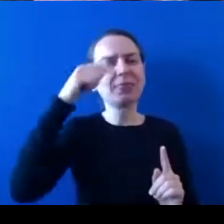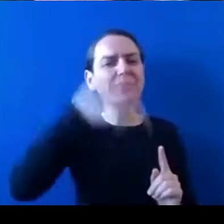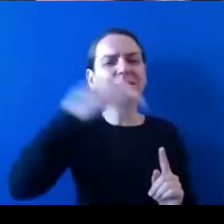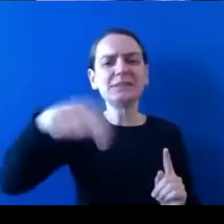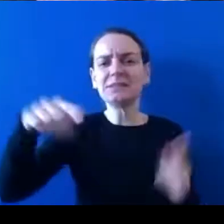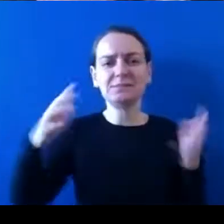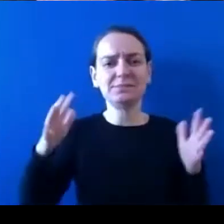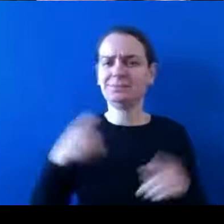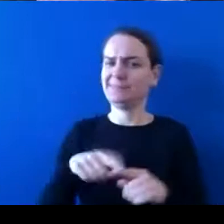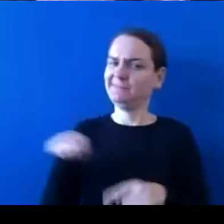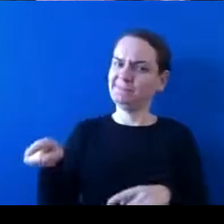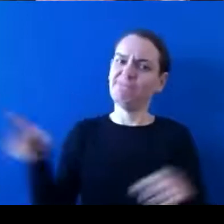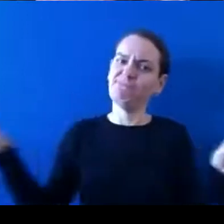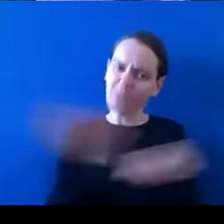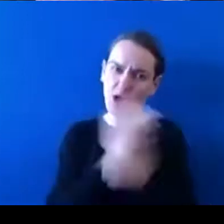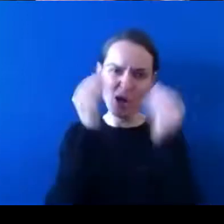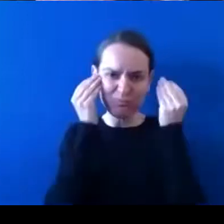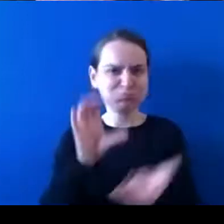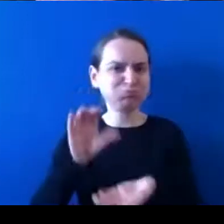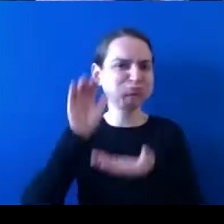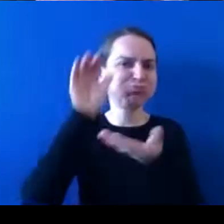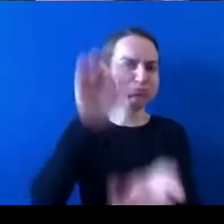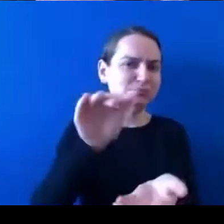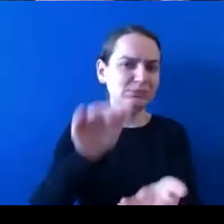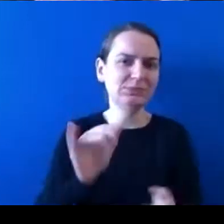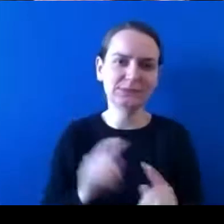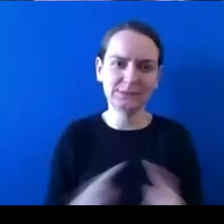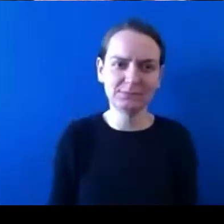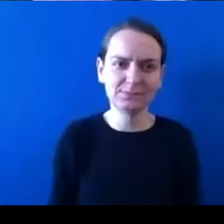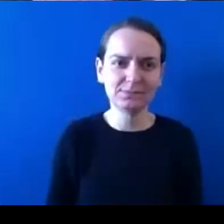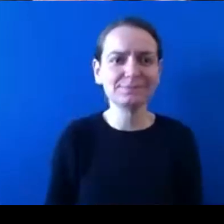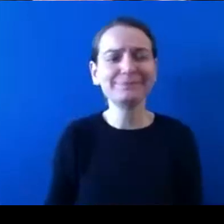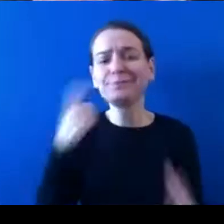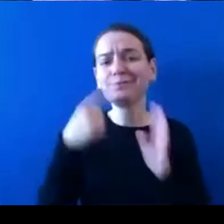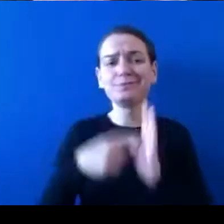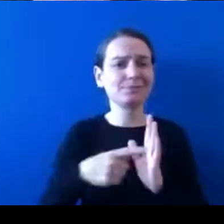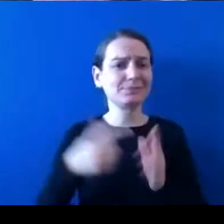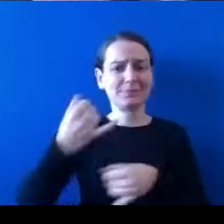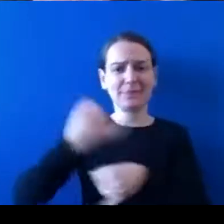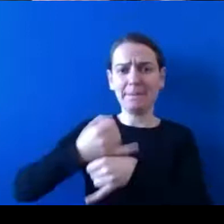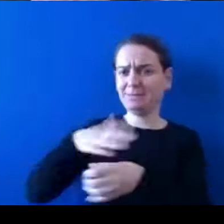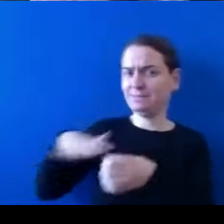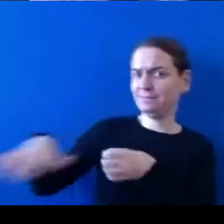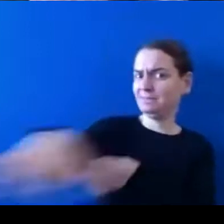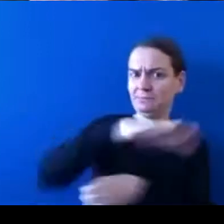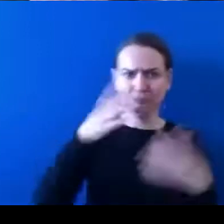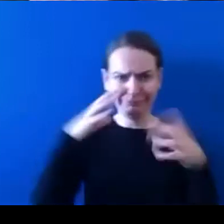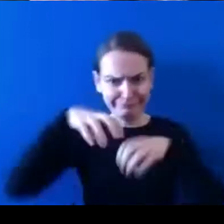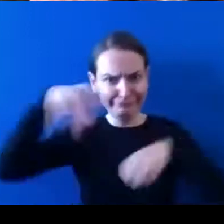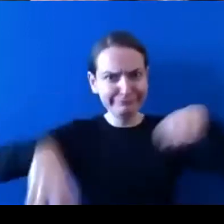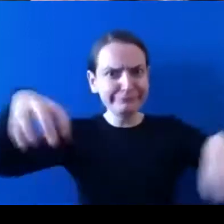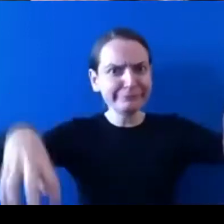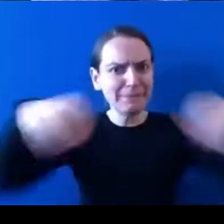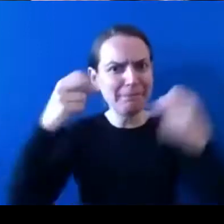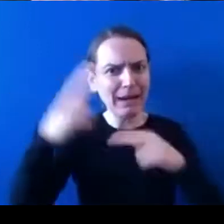here is of a crosswalk with a hybrid pedestrian signal. And there